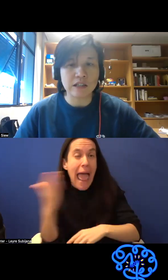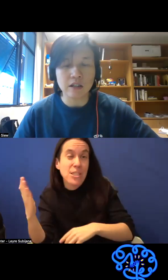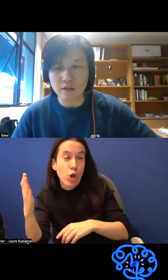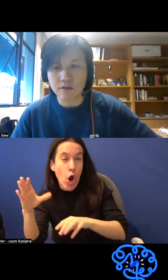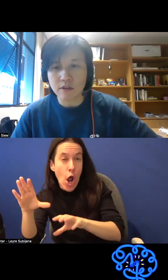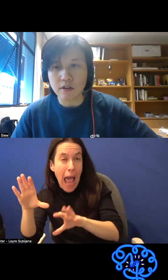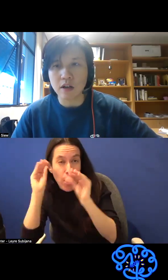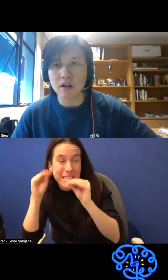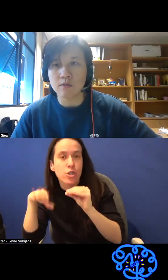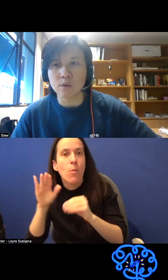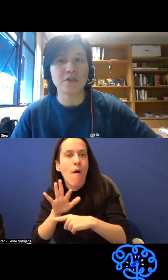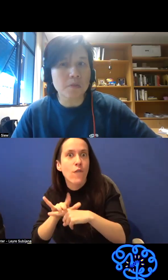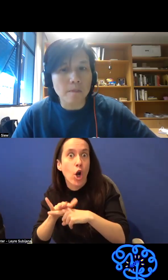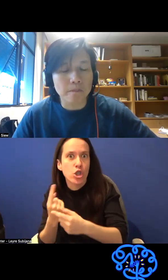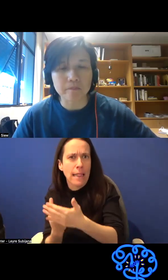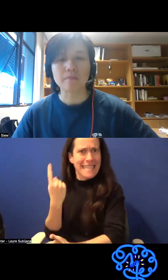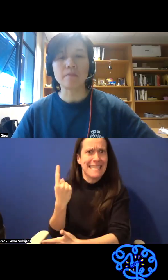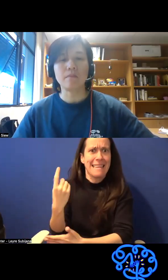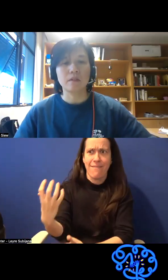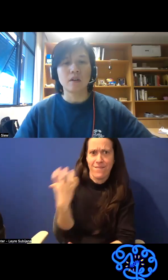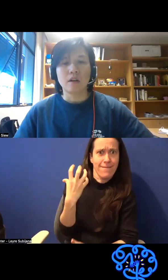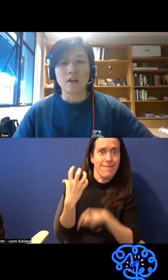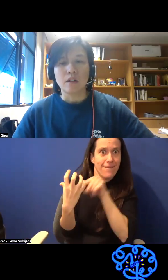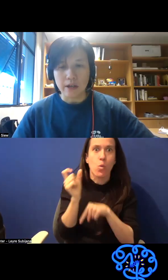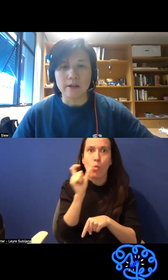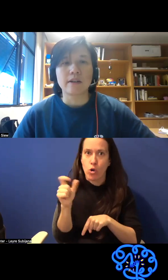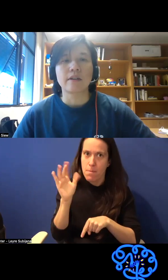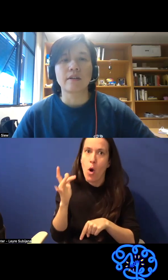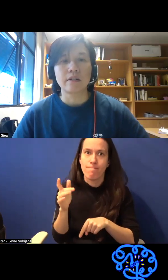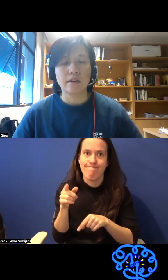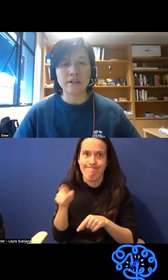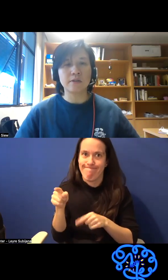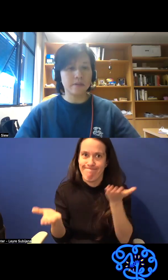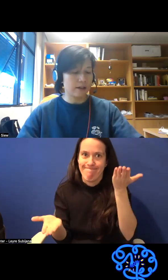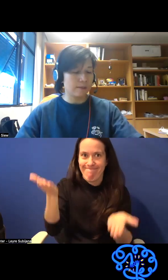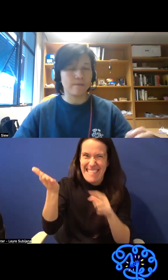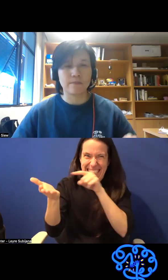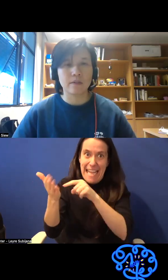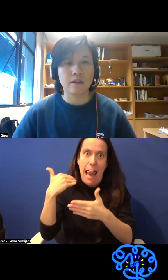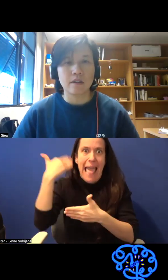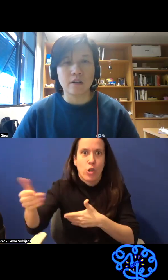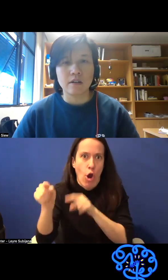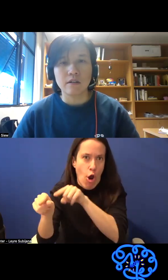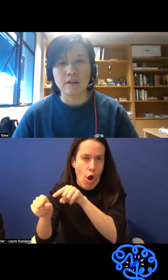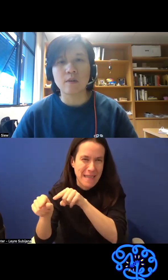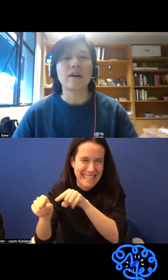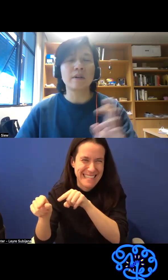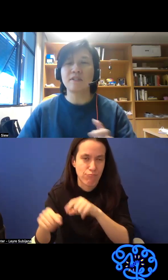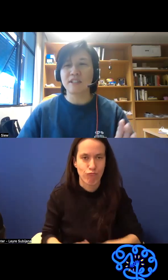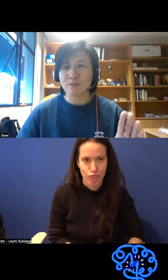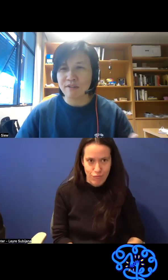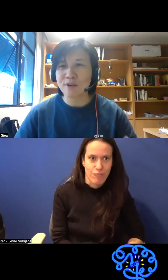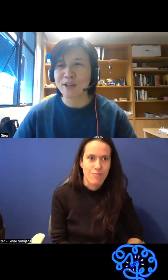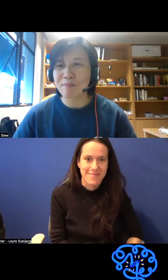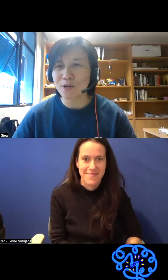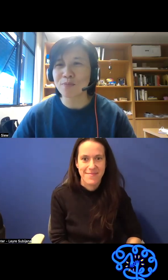phonologically distinctive words. Okay, and so oh, I wanted to